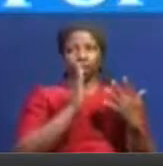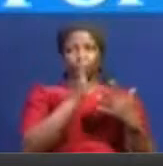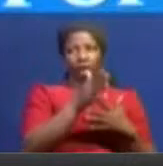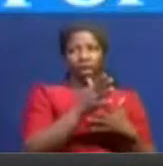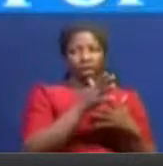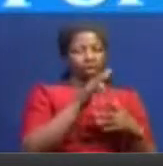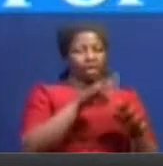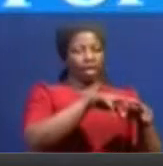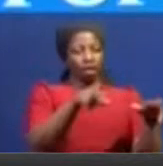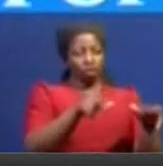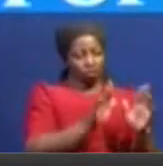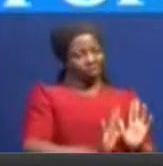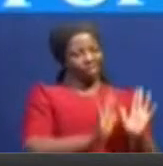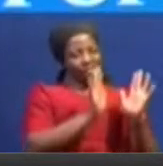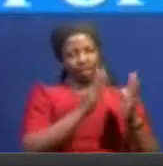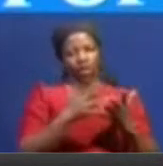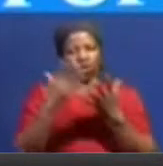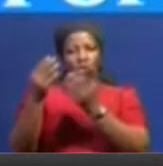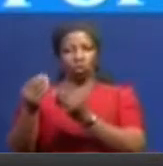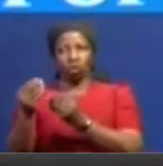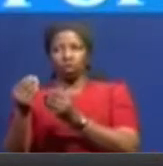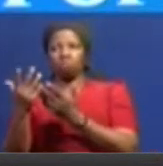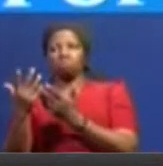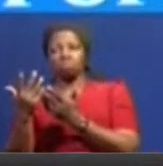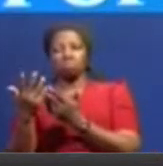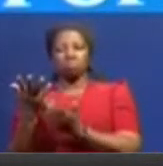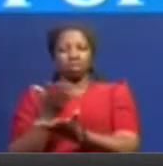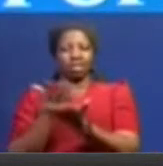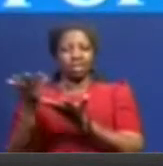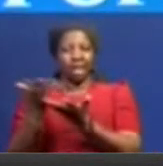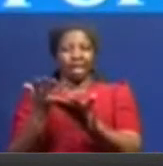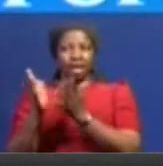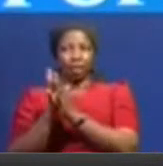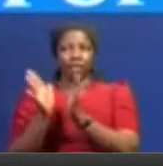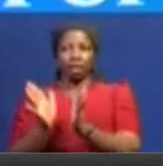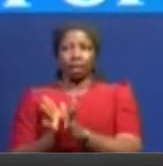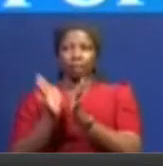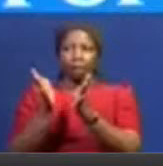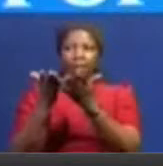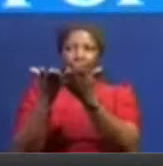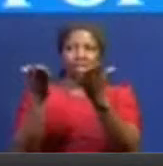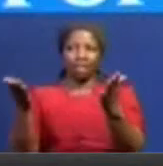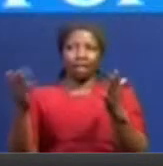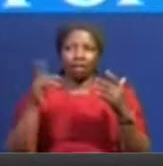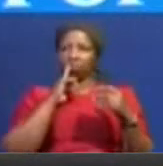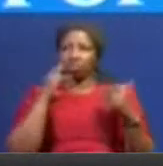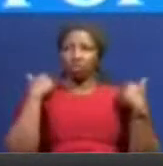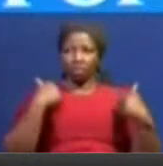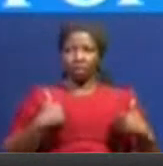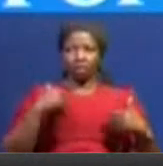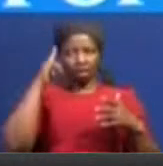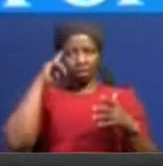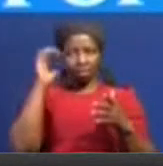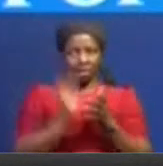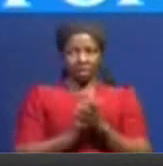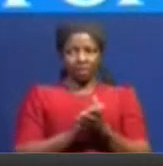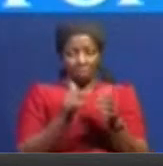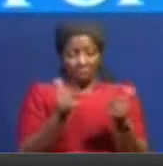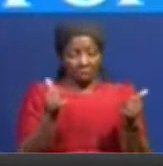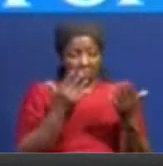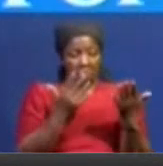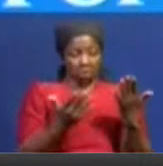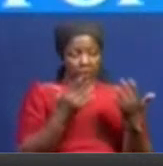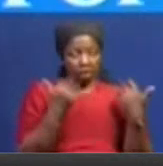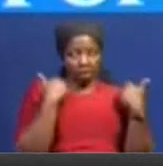you'll find me interacting and talking to Wanjiku on the ground. So I believe while I may have gone